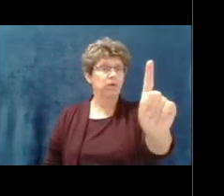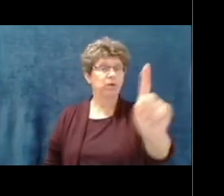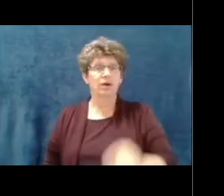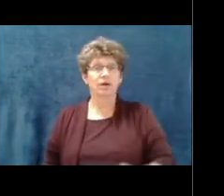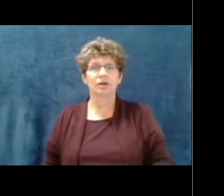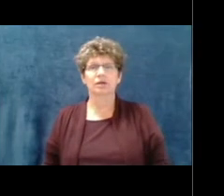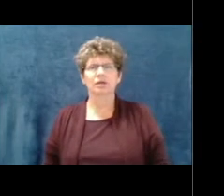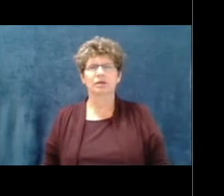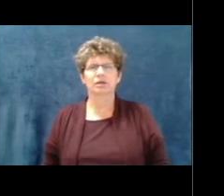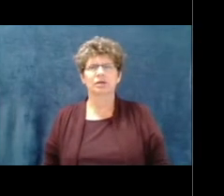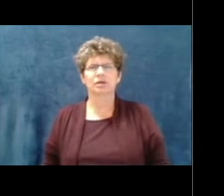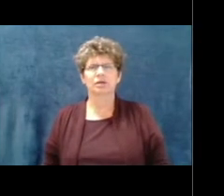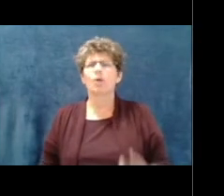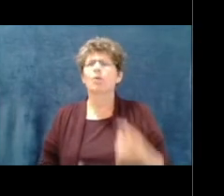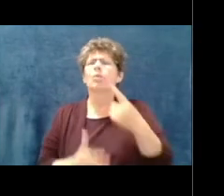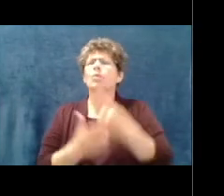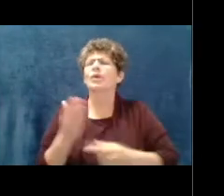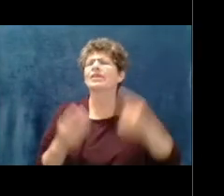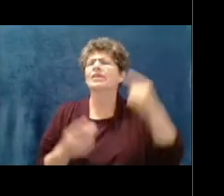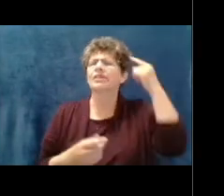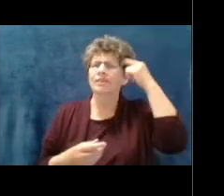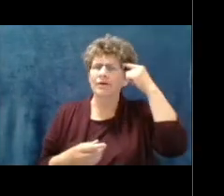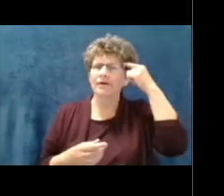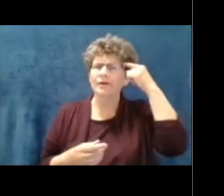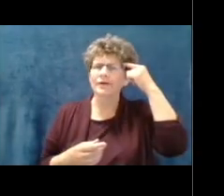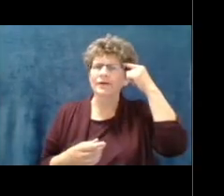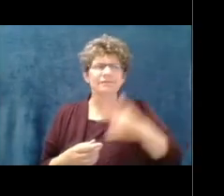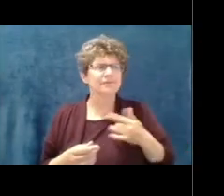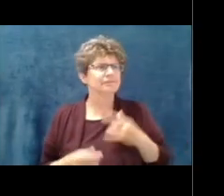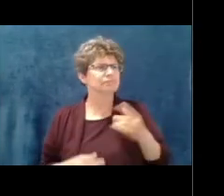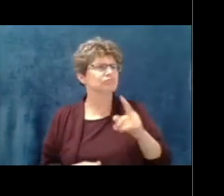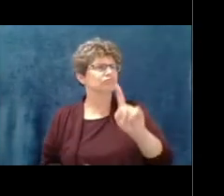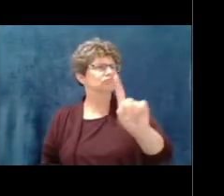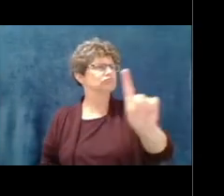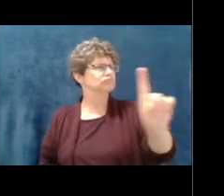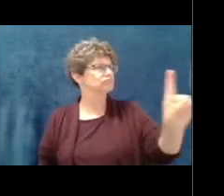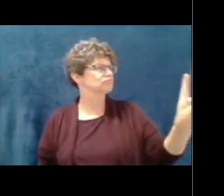What kind of thoughts are going to go through your head when that happens?